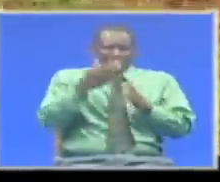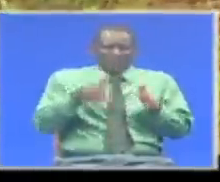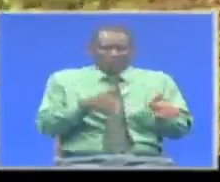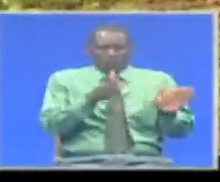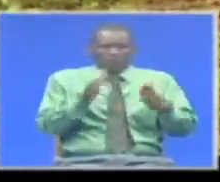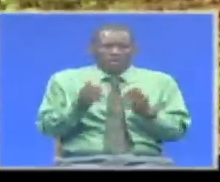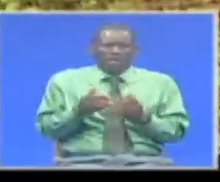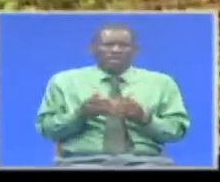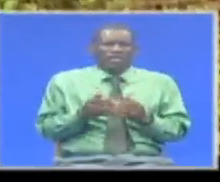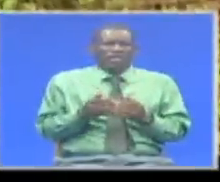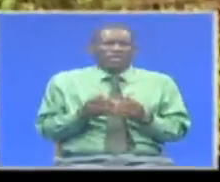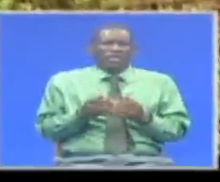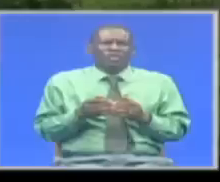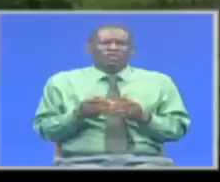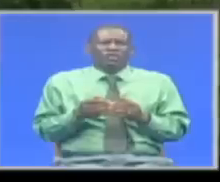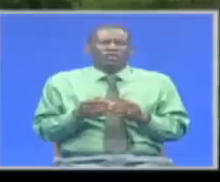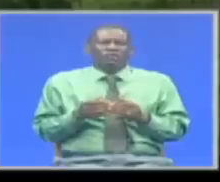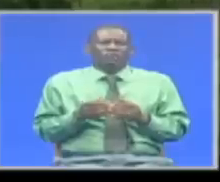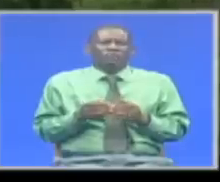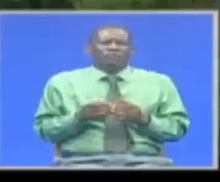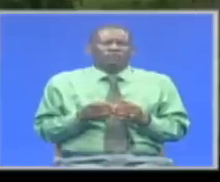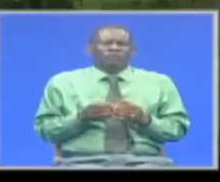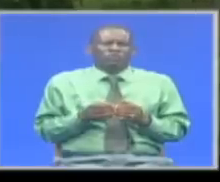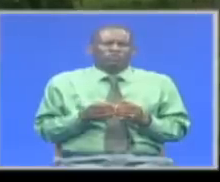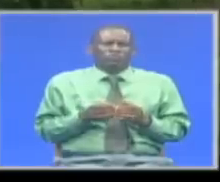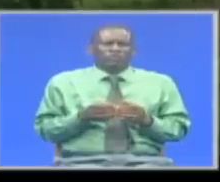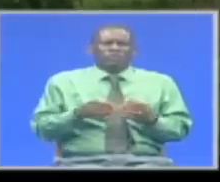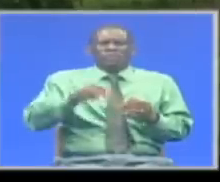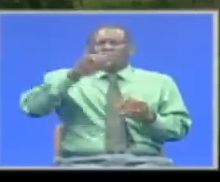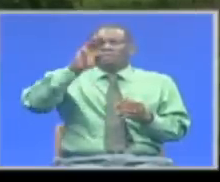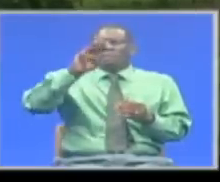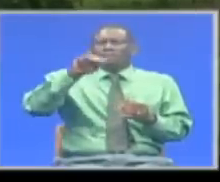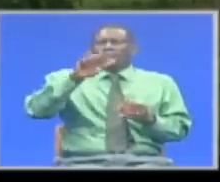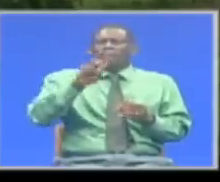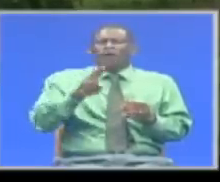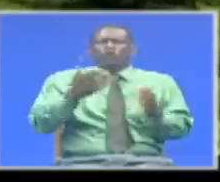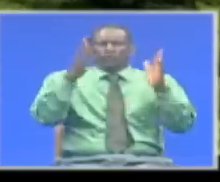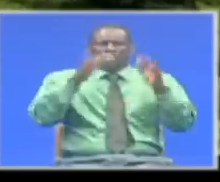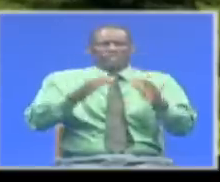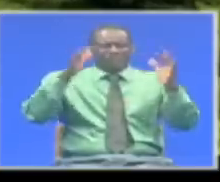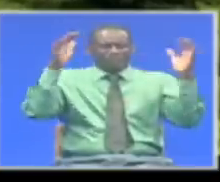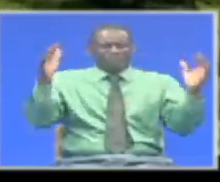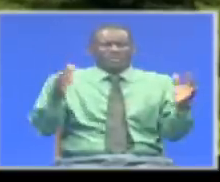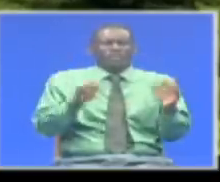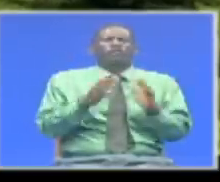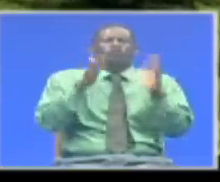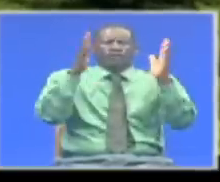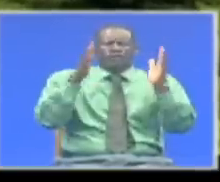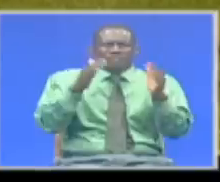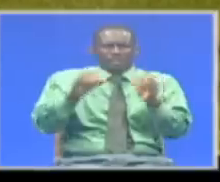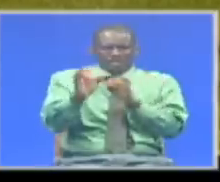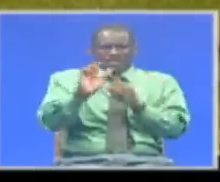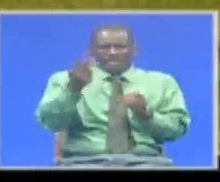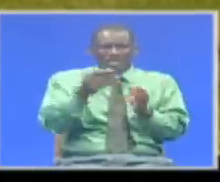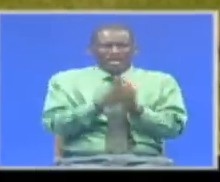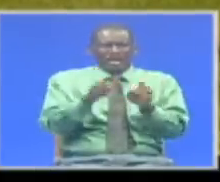indigenous species ambayo imekuwa kwa hiyo msitu. The Mau Forest is the country's largest remaining indigenous forest and also the largest